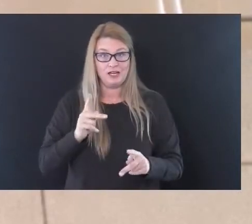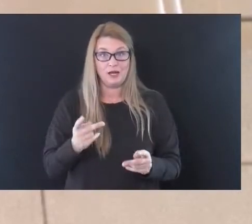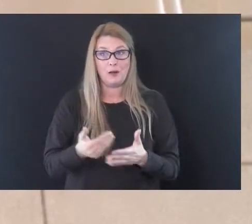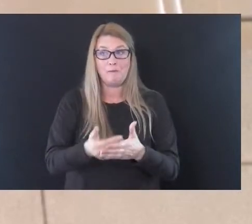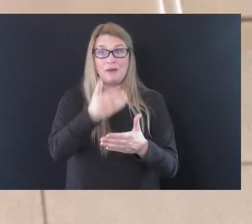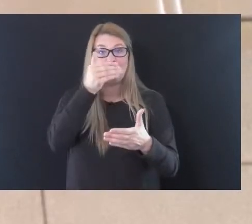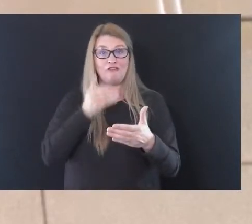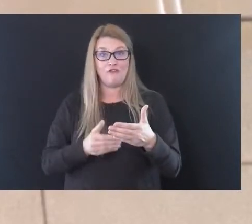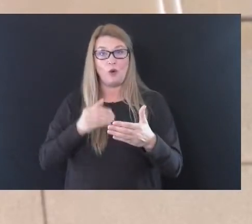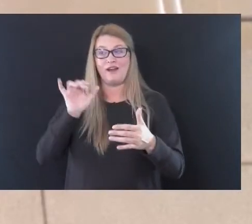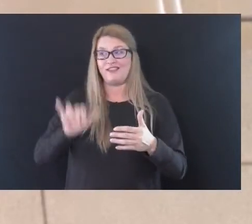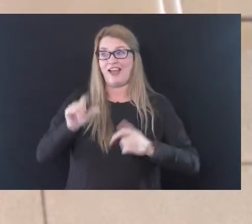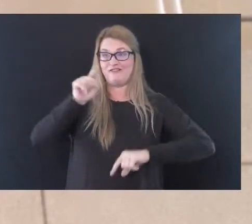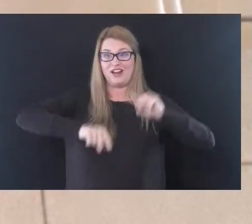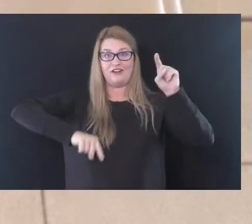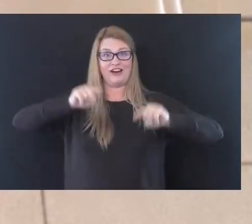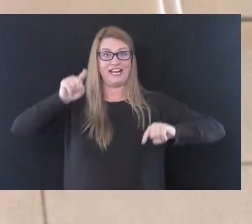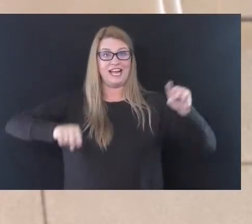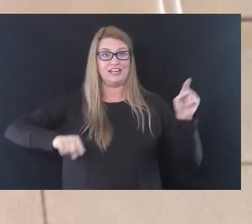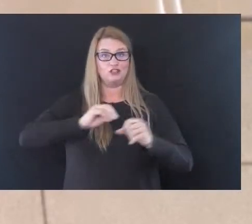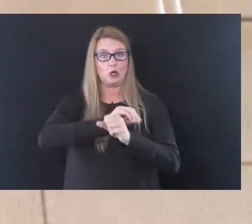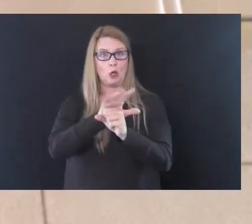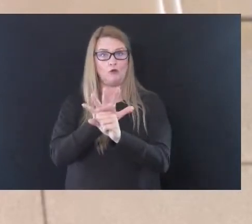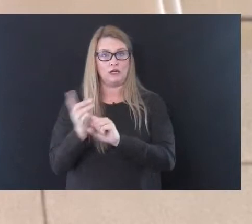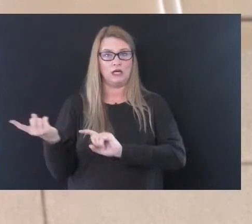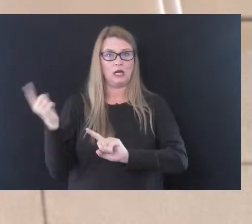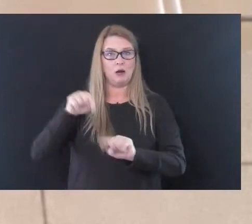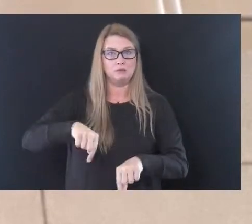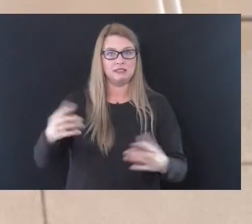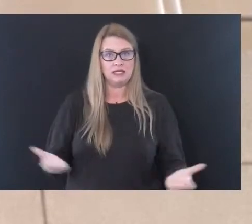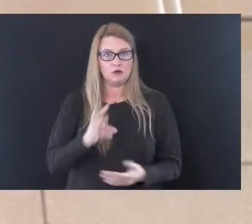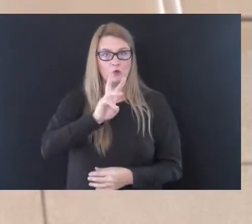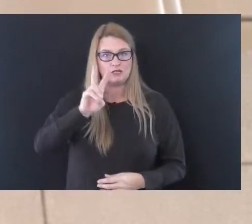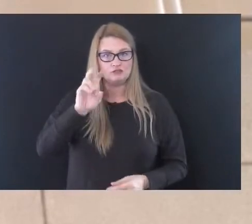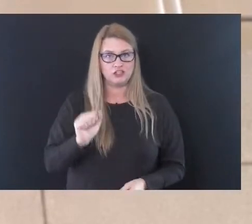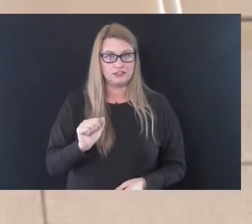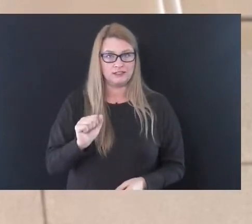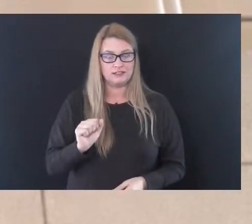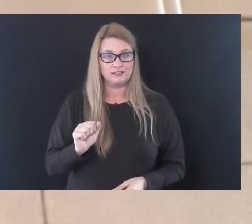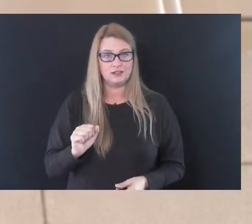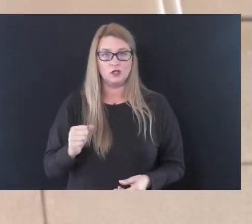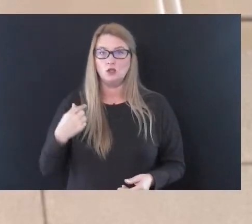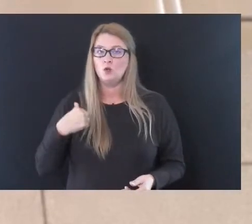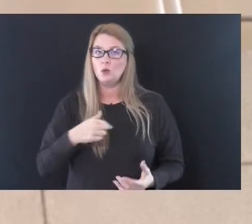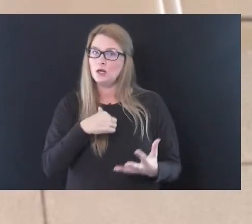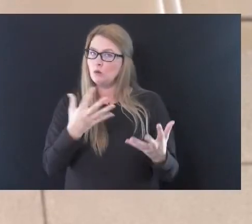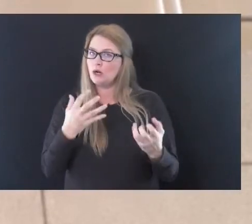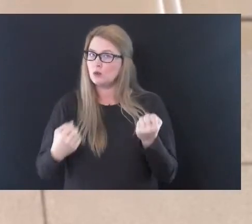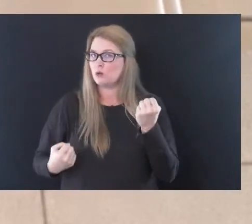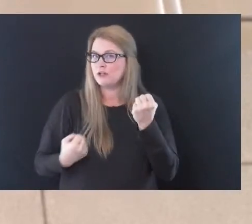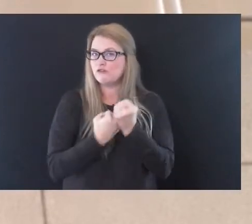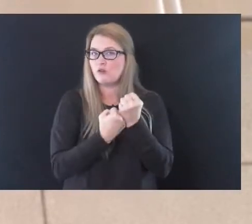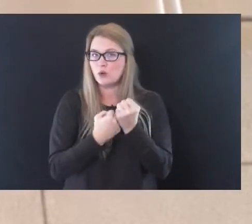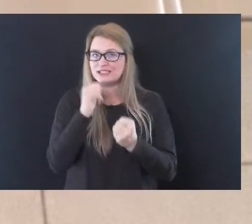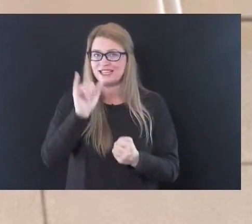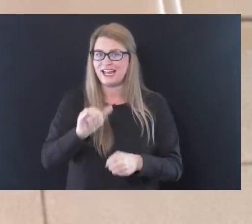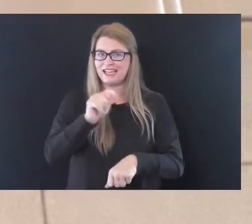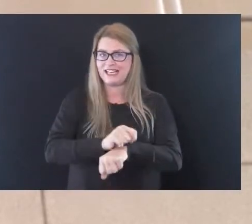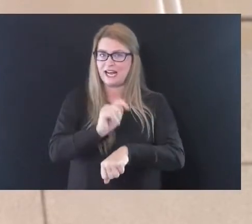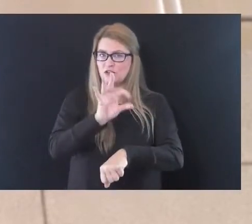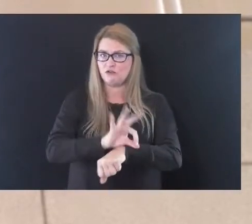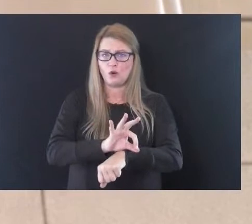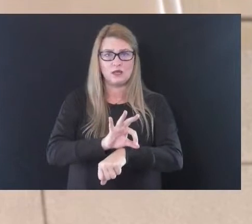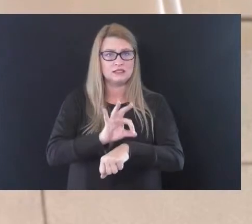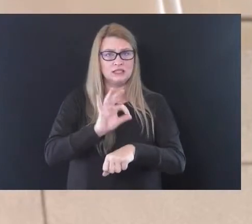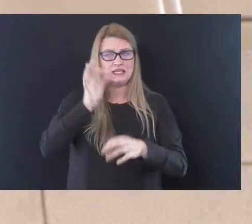West Virginia and take hold here. So again, reinforce the value of that interagency task force and the decisions